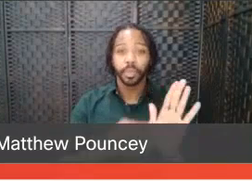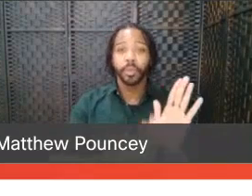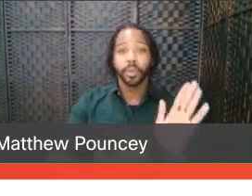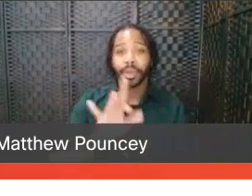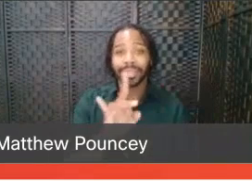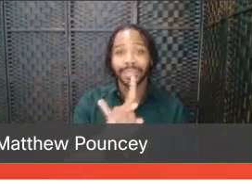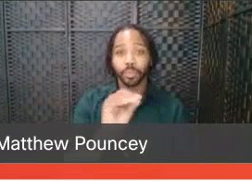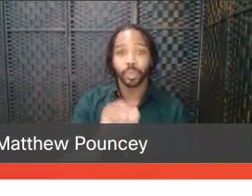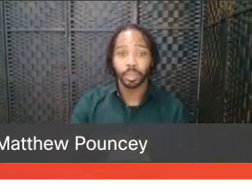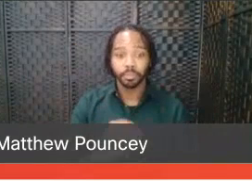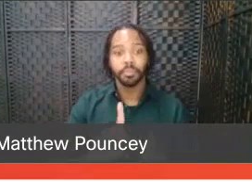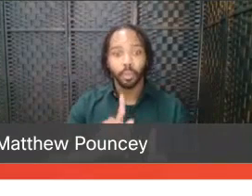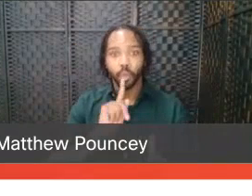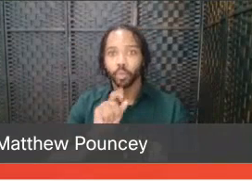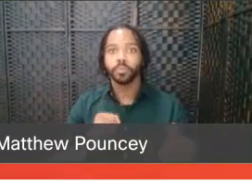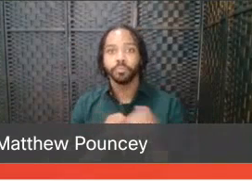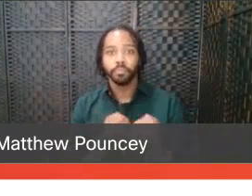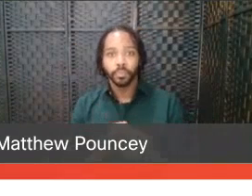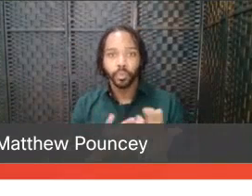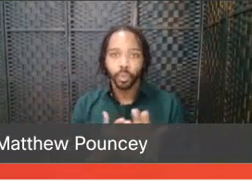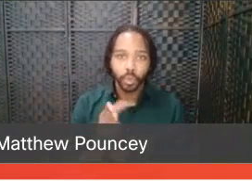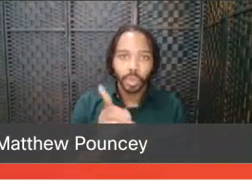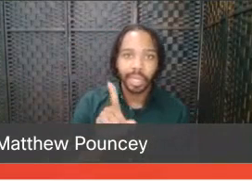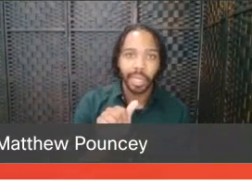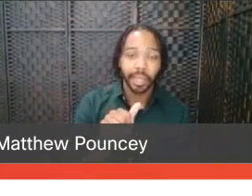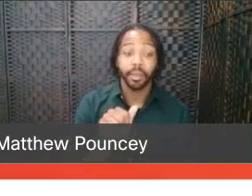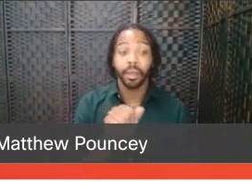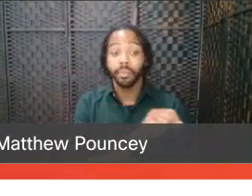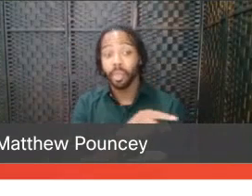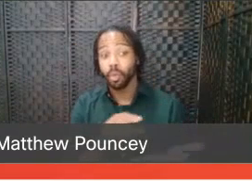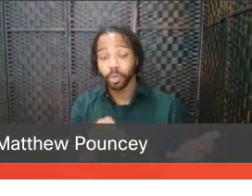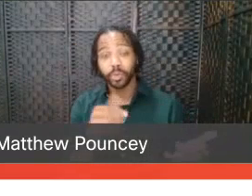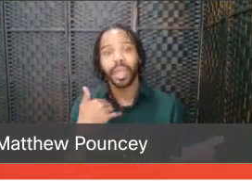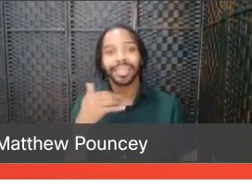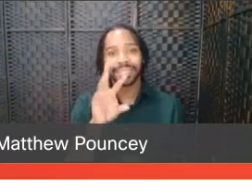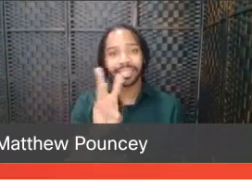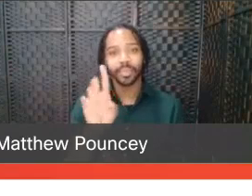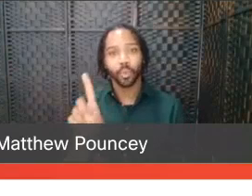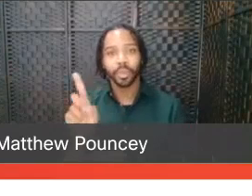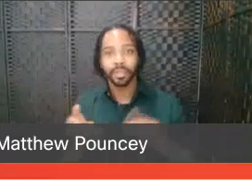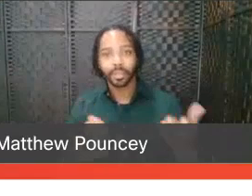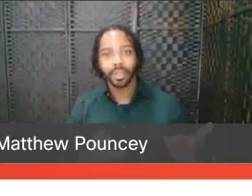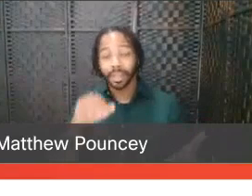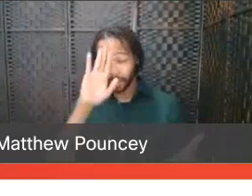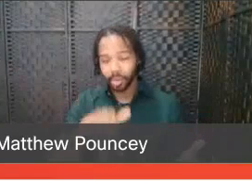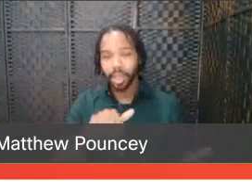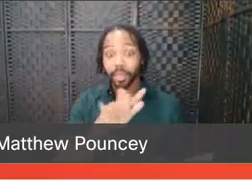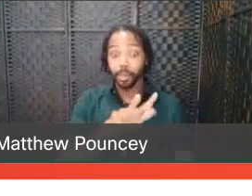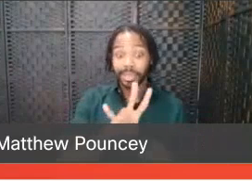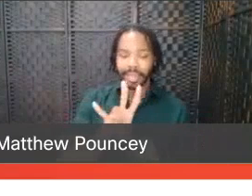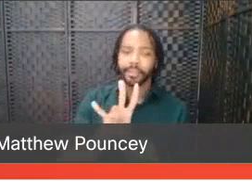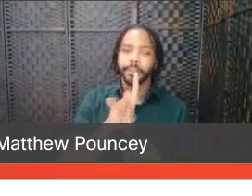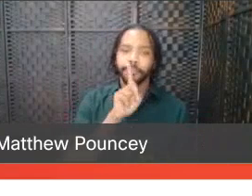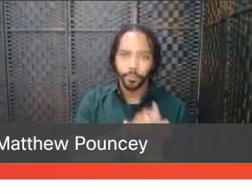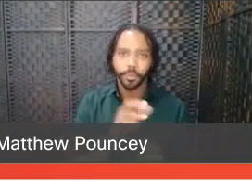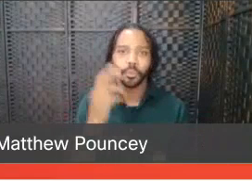of people supported by DDA. Of those, there have been 61 deaths, although just 37 of those are confirmed as